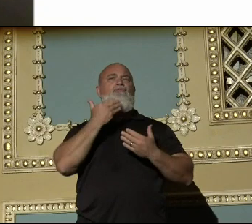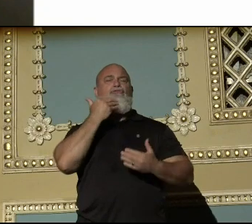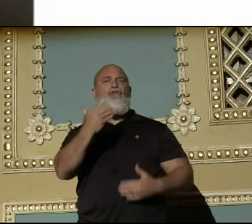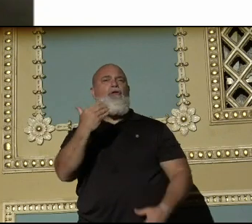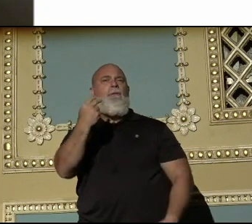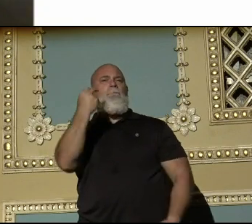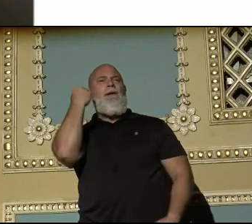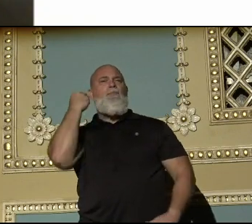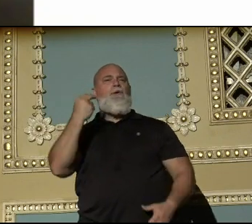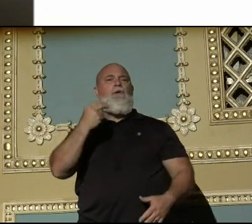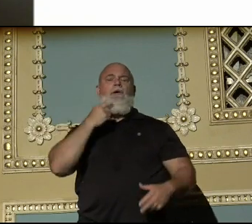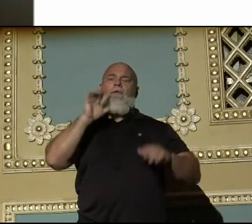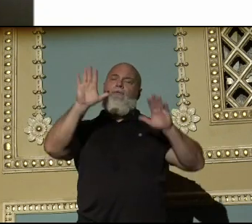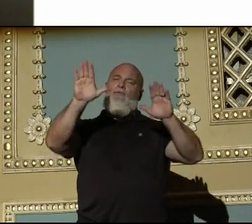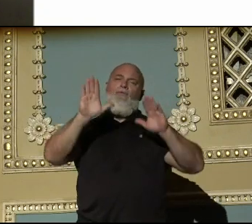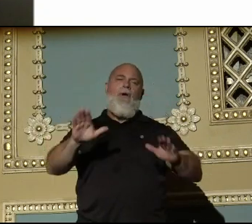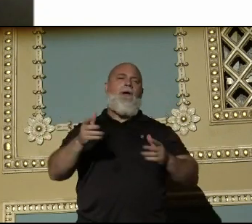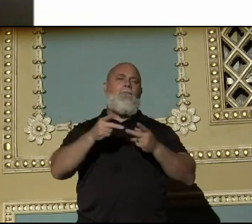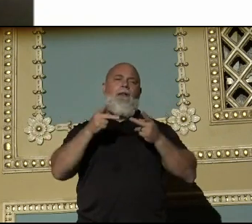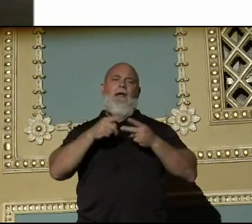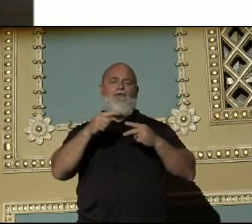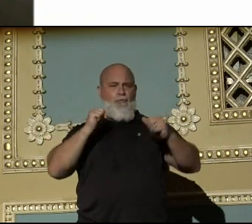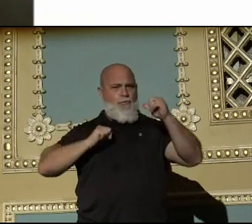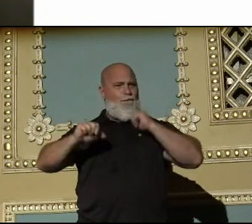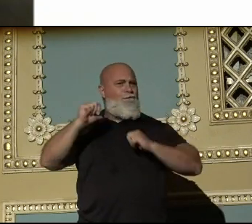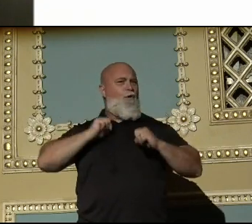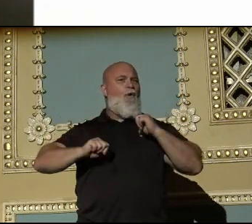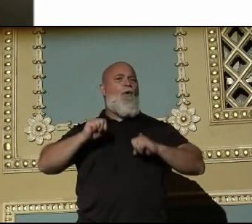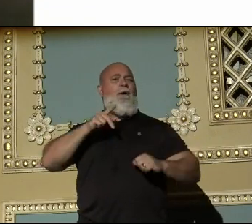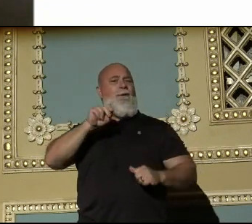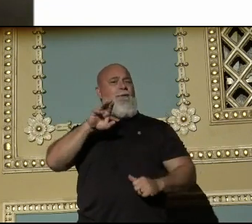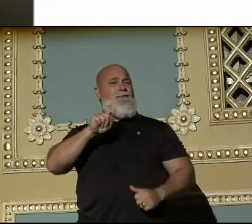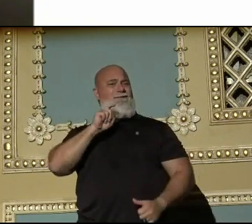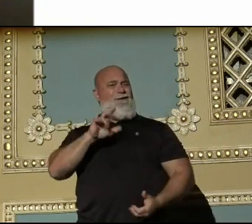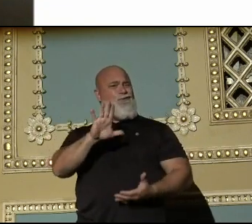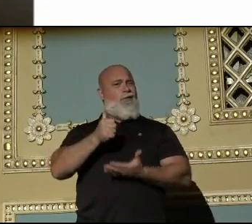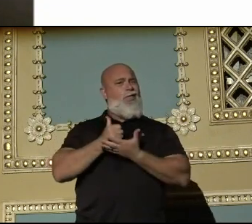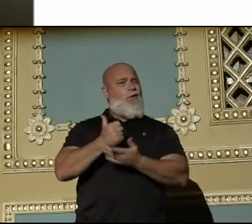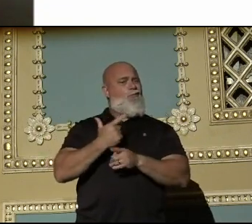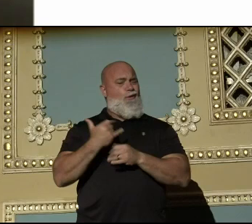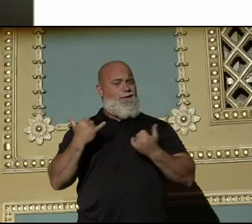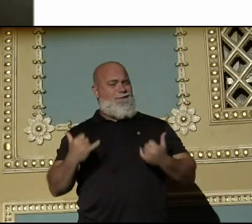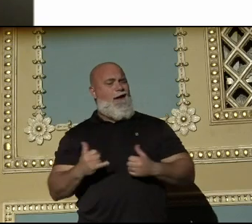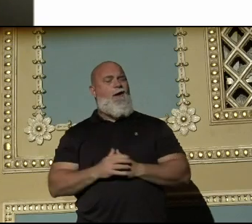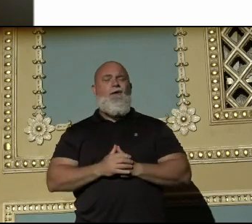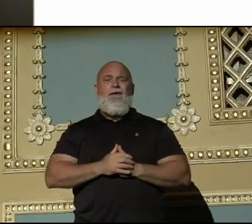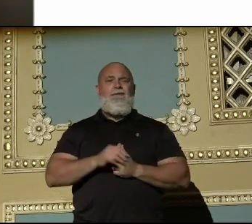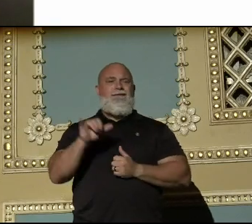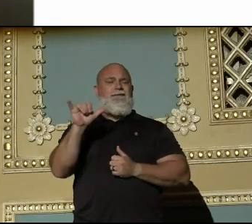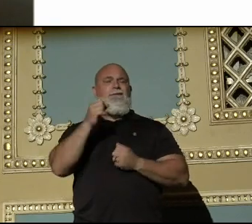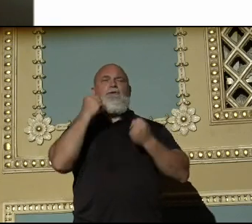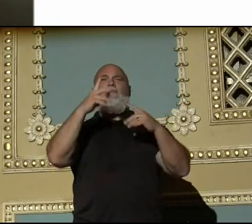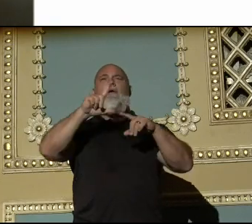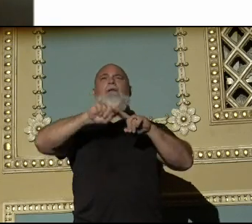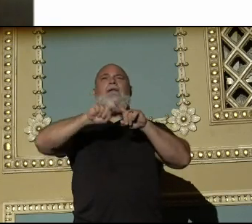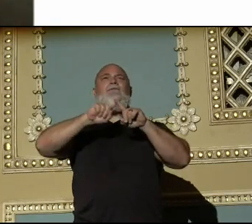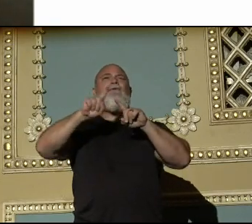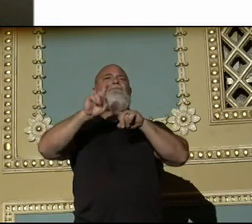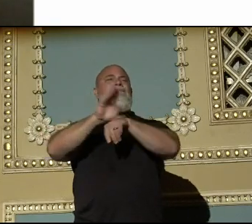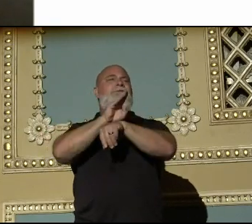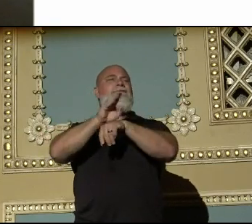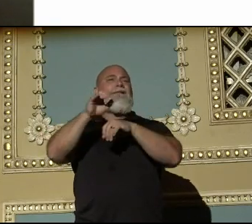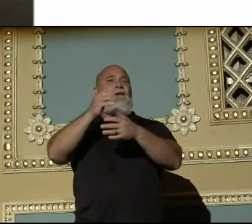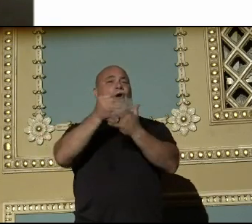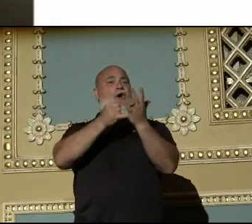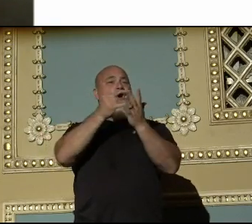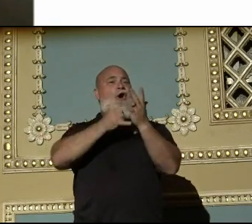a great place to perform. The Paramount needs your help right now. Like so many other industries, the arts industry has